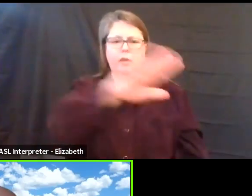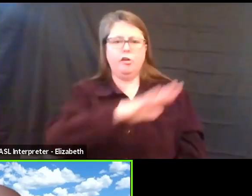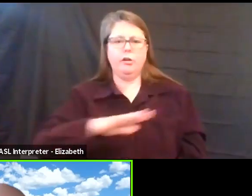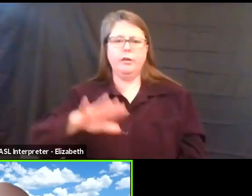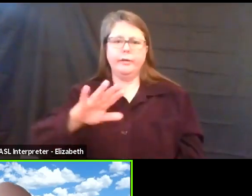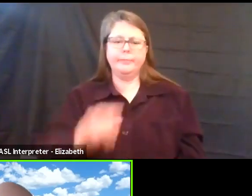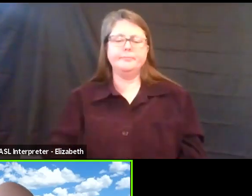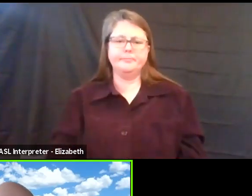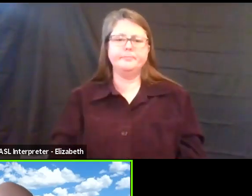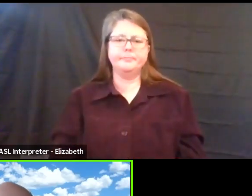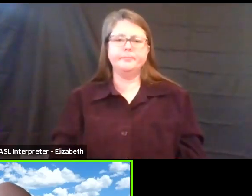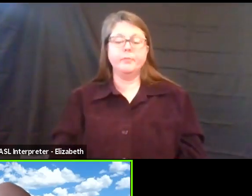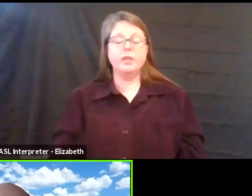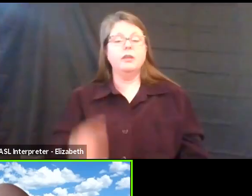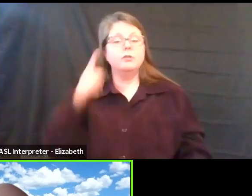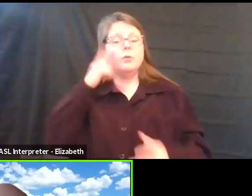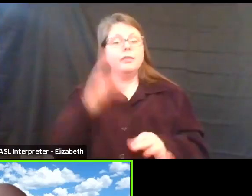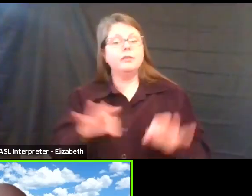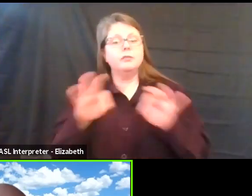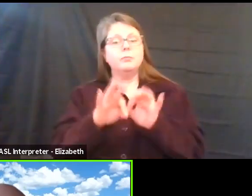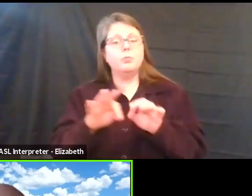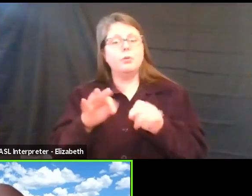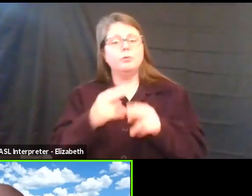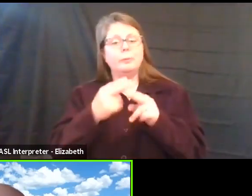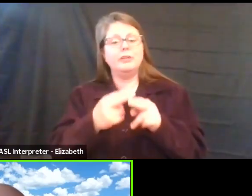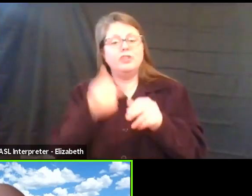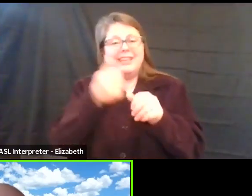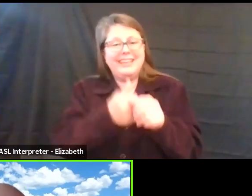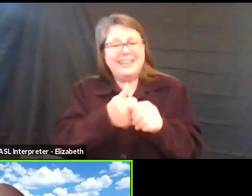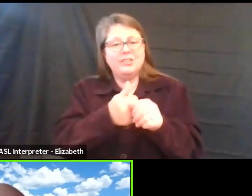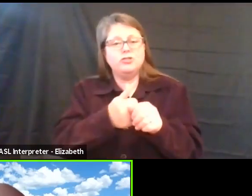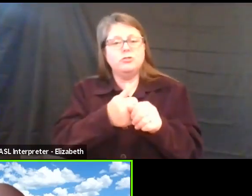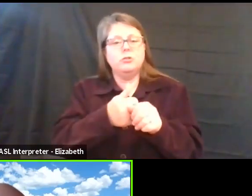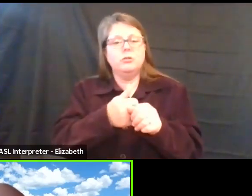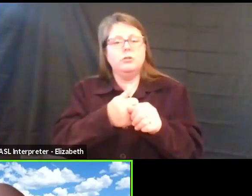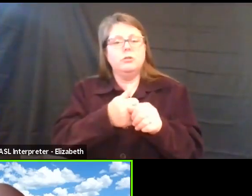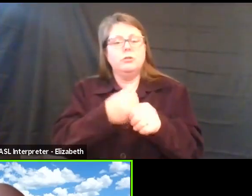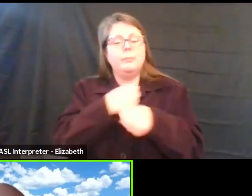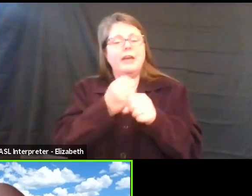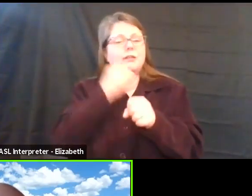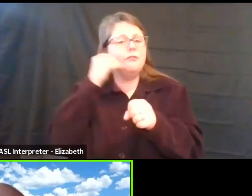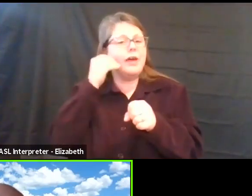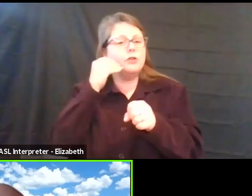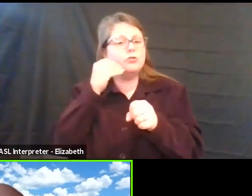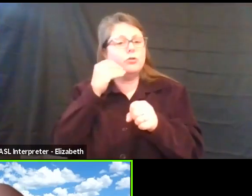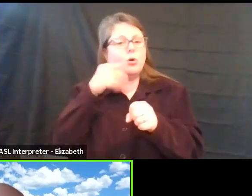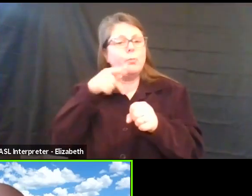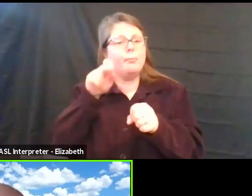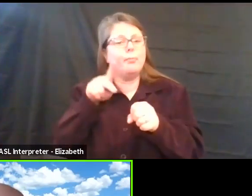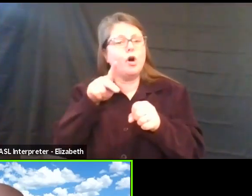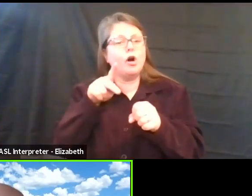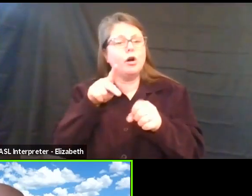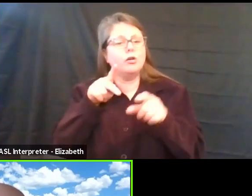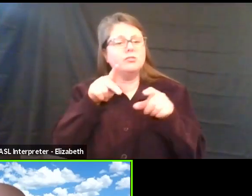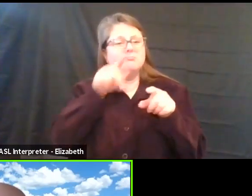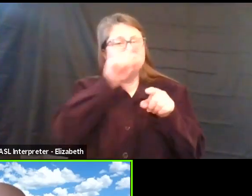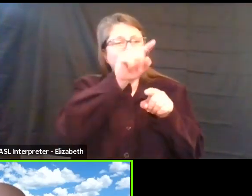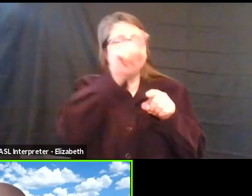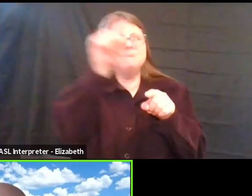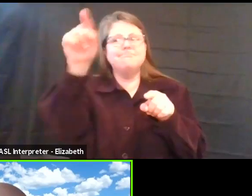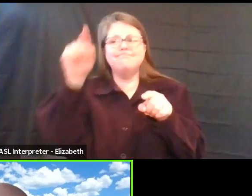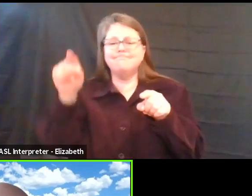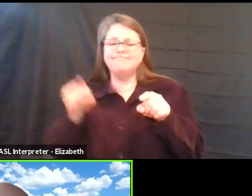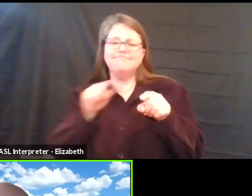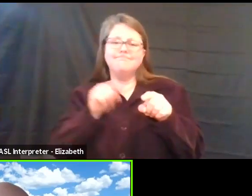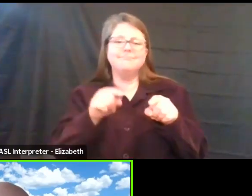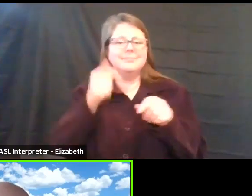owned by a private owner, and each of them is going to need to make their own decision about how they proceed through